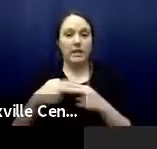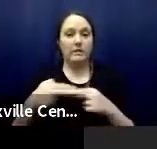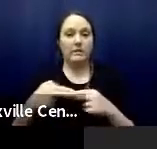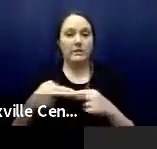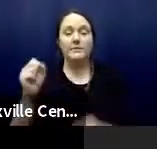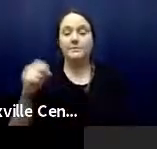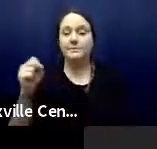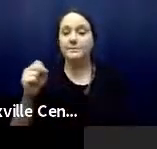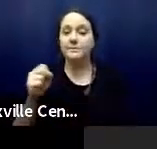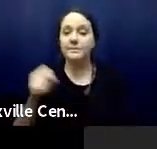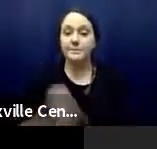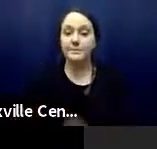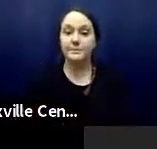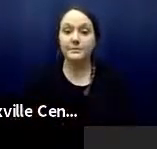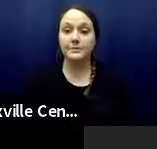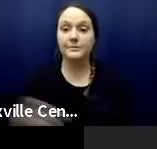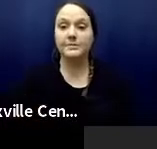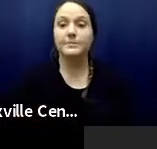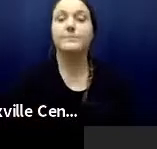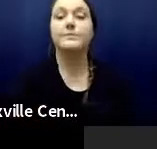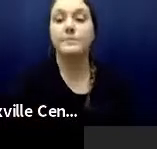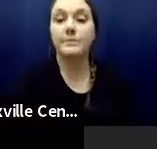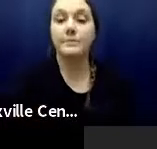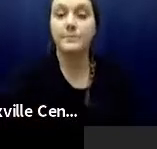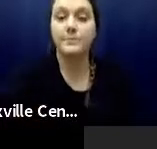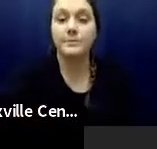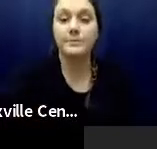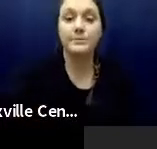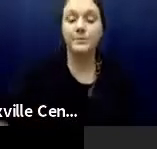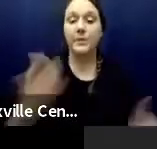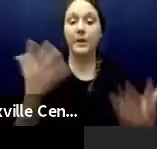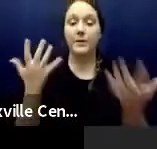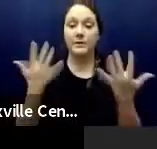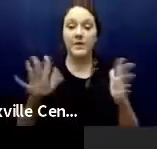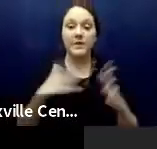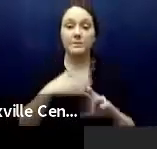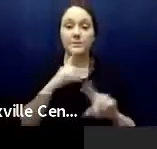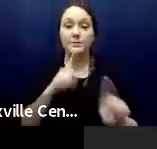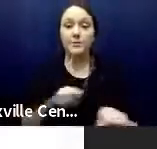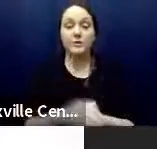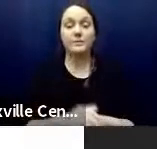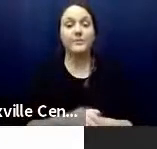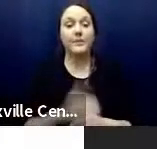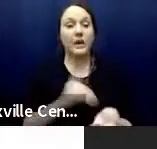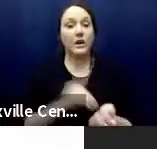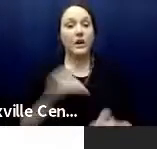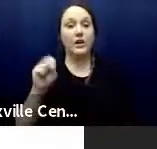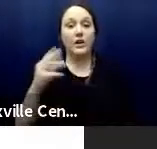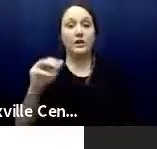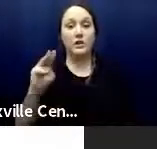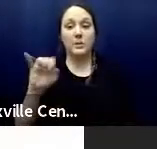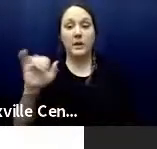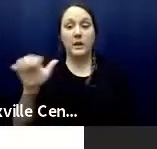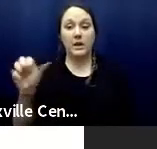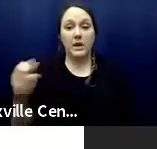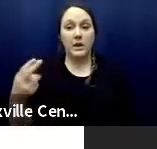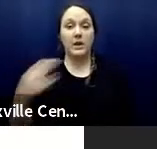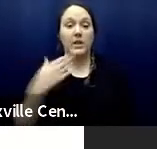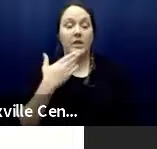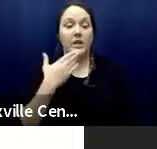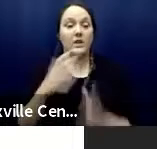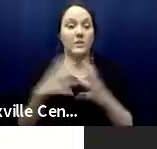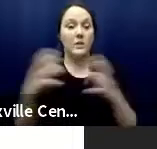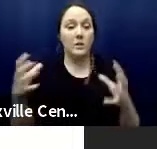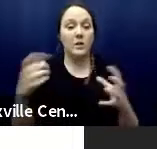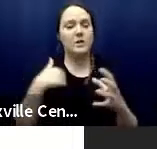slide. Yeah, that's Dr. Gocher. That is my report. Dr. Shamiyeh, thank you very much. I had a couple